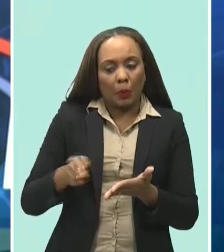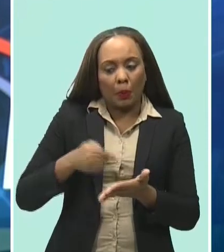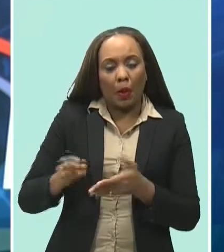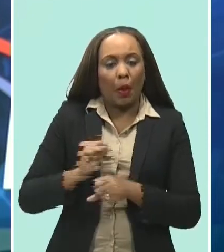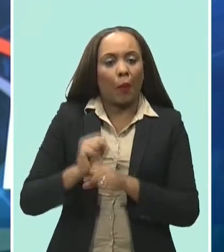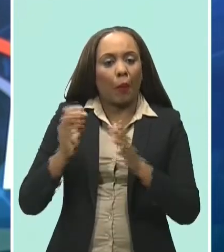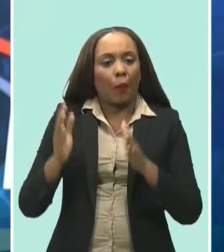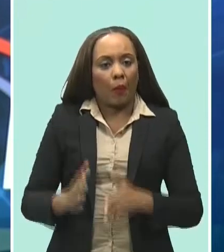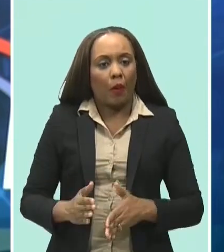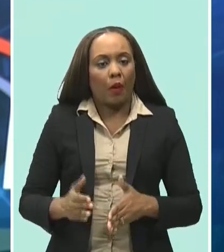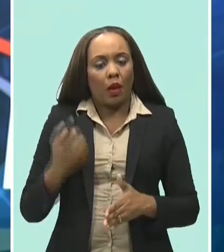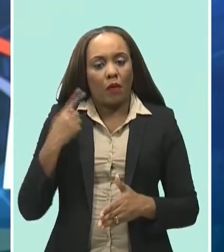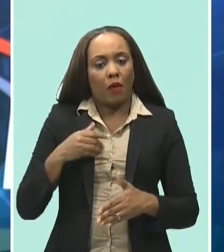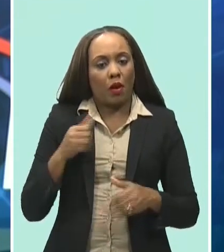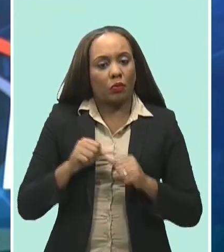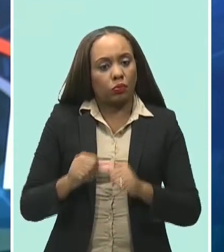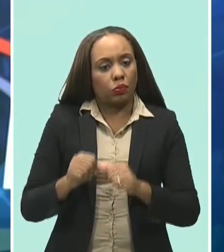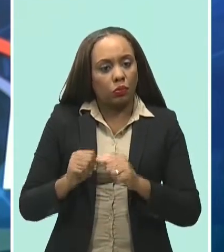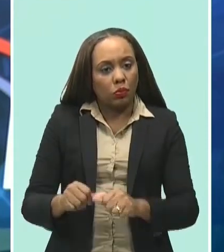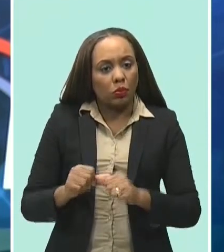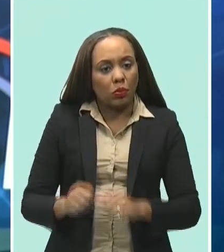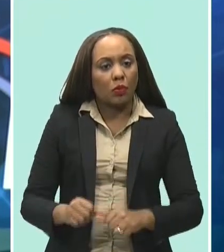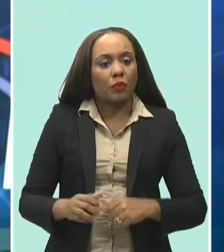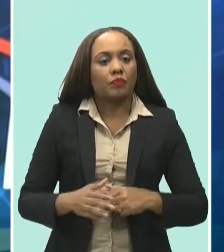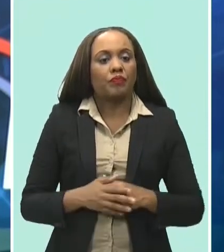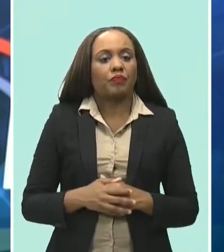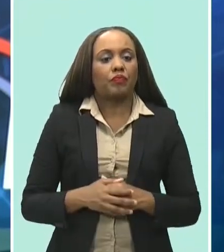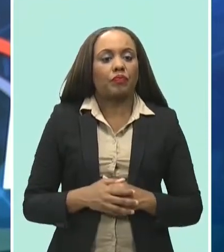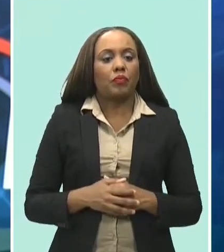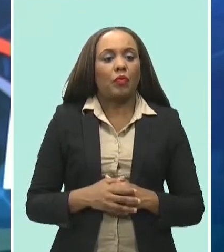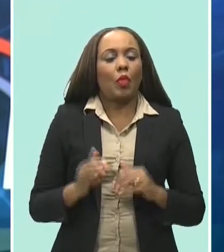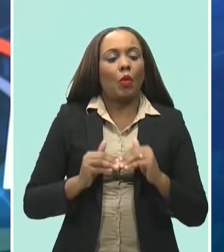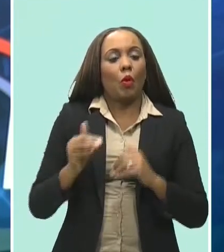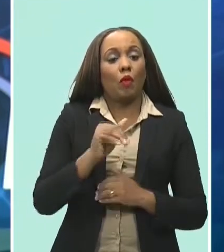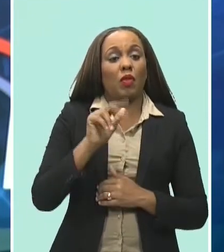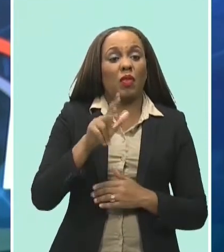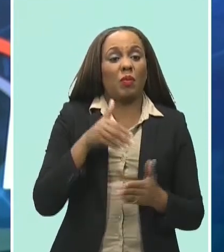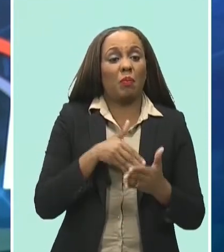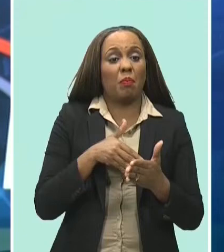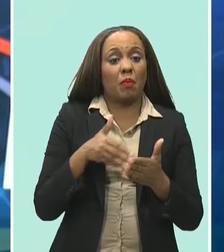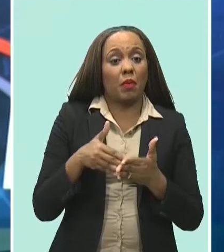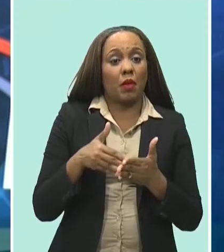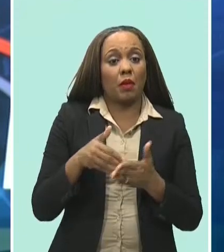debate on a resolution to supplement the estimates to the tune of just over